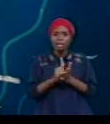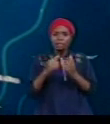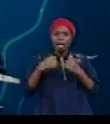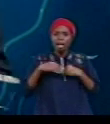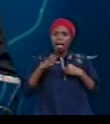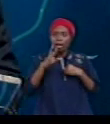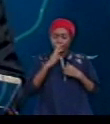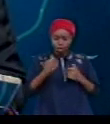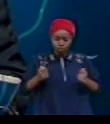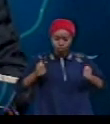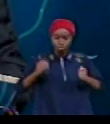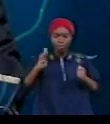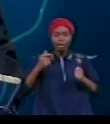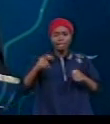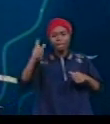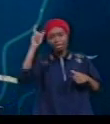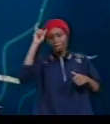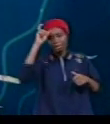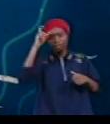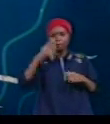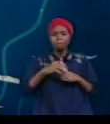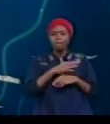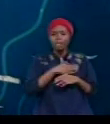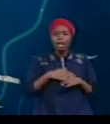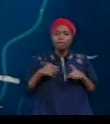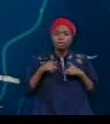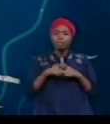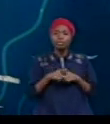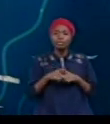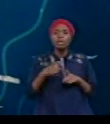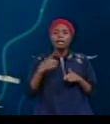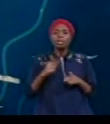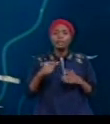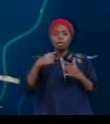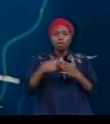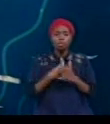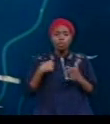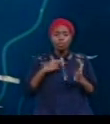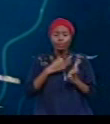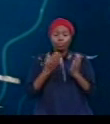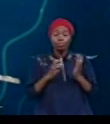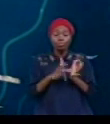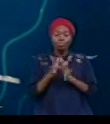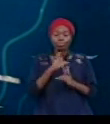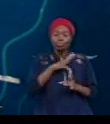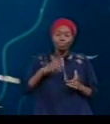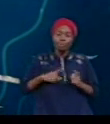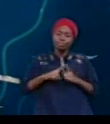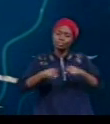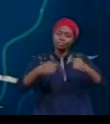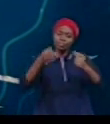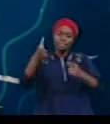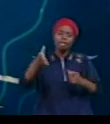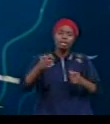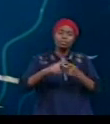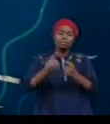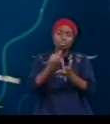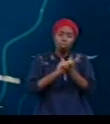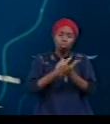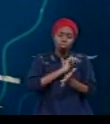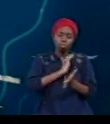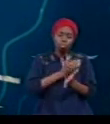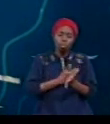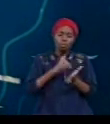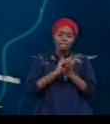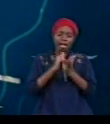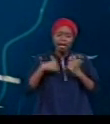by the devil, that the devil is not allowing the gospel of our Lord Jesus Christ to reach unto the souls that have been created by the Almighty